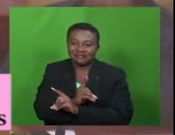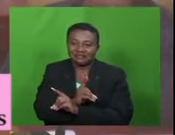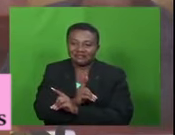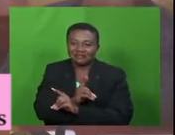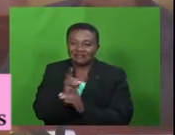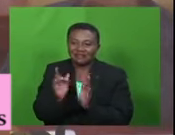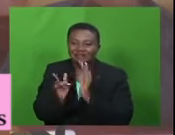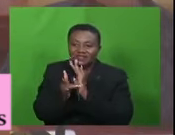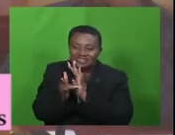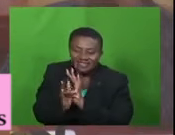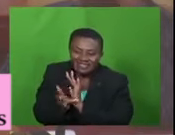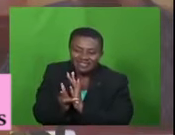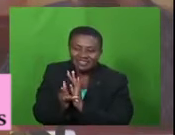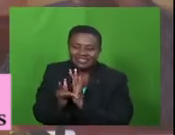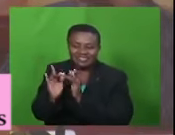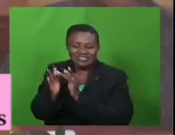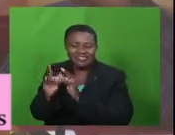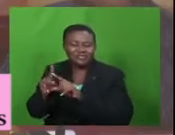digitization,